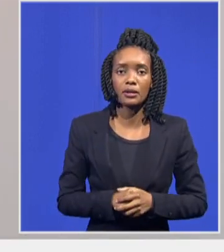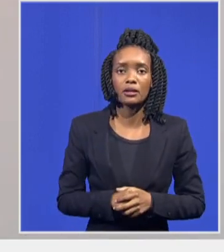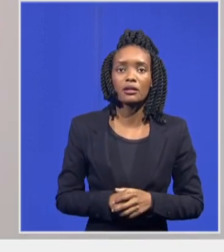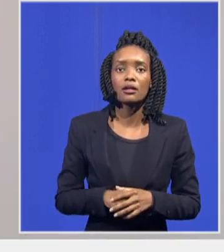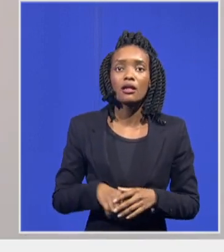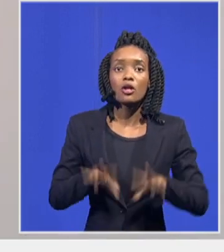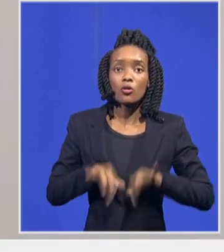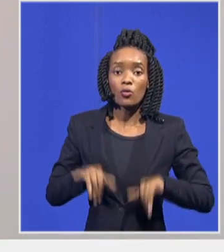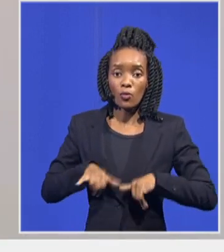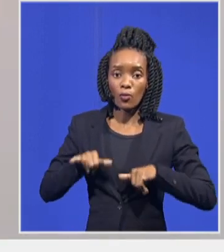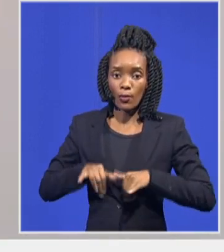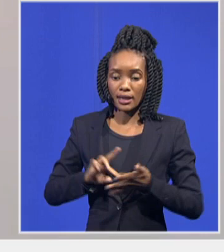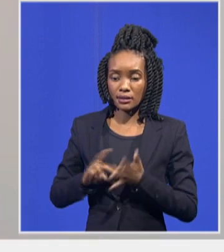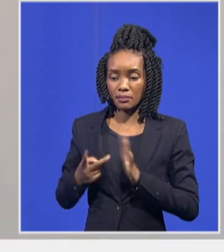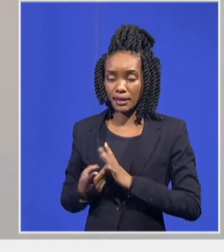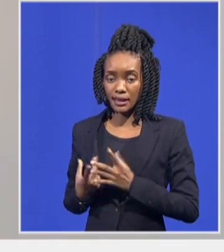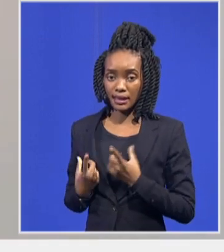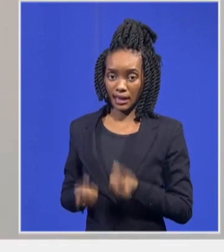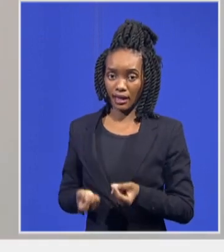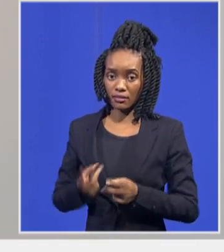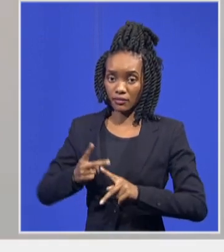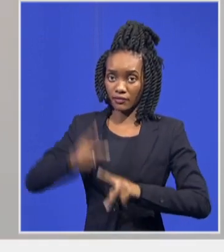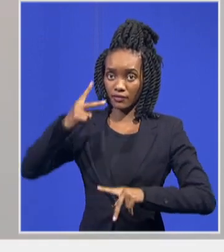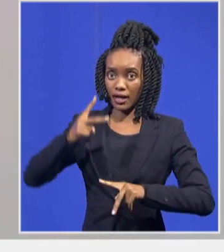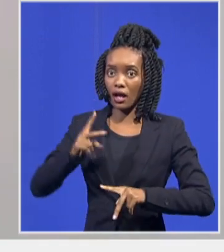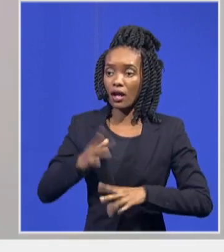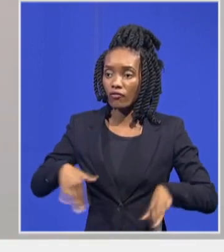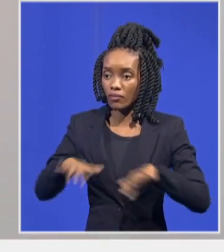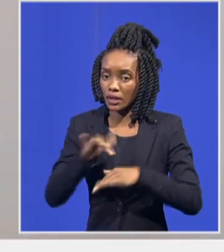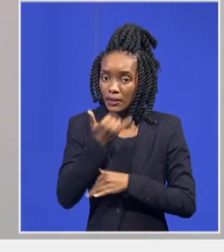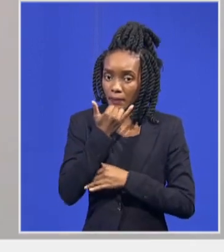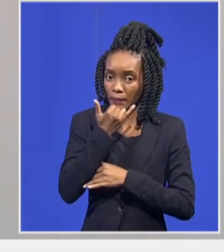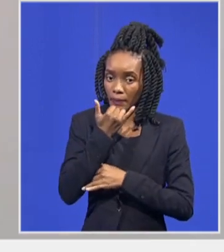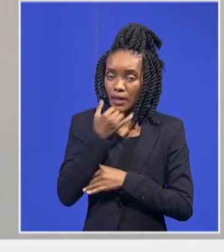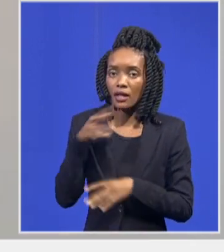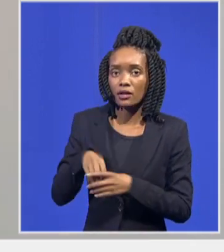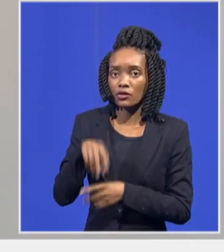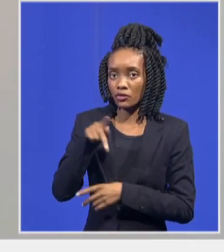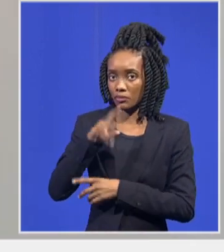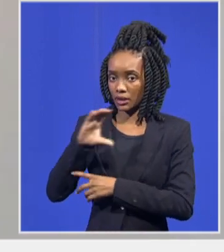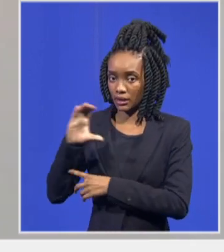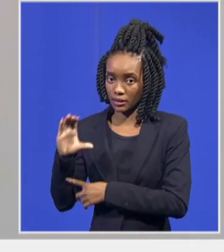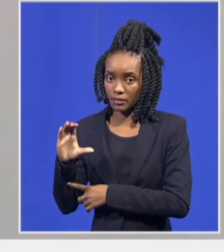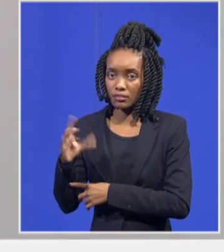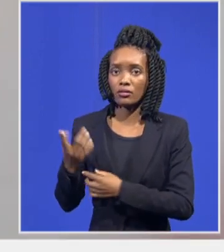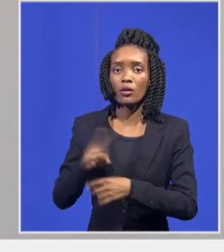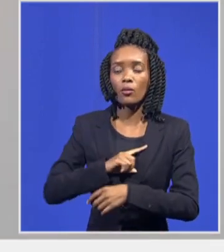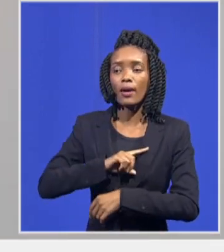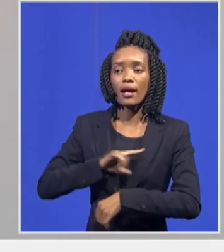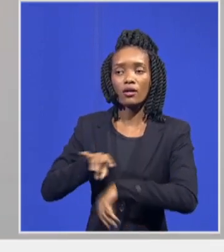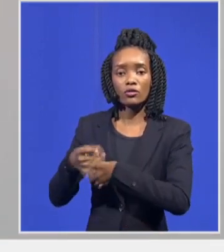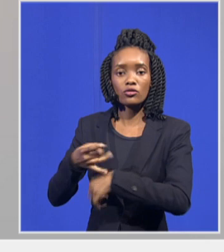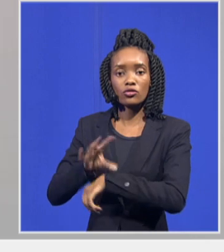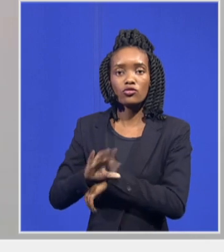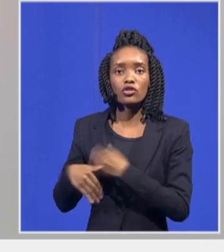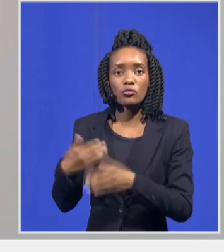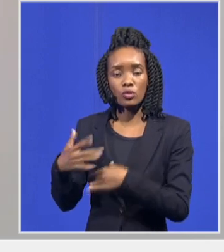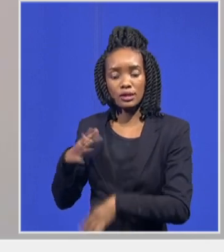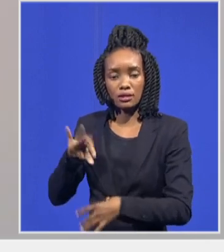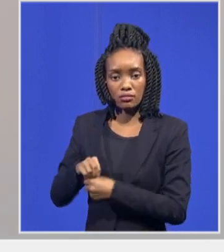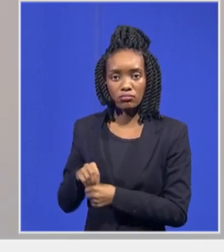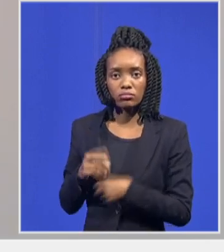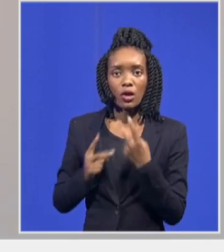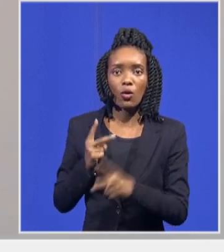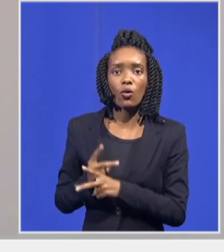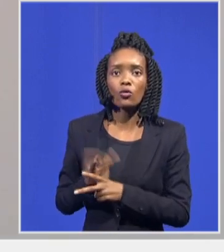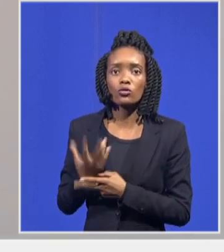finalized an implementation plan that everyone is happy with, including the PCC, I mean, part of the consultation process here, and as well as